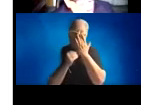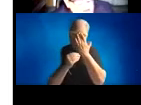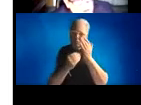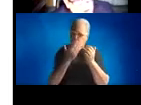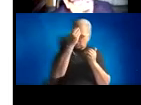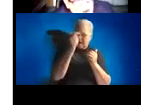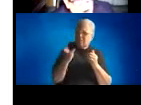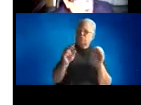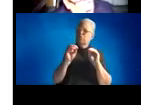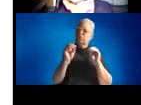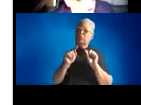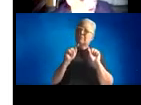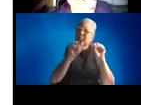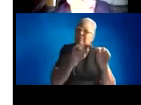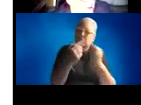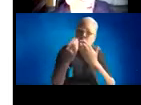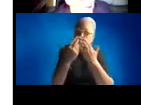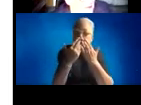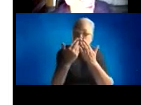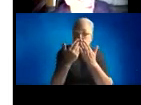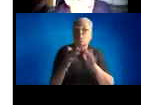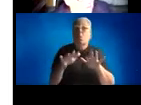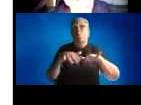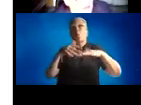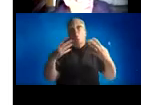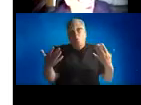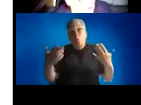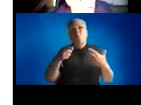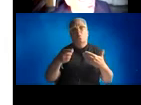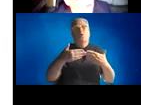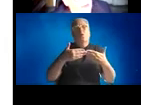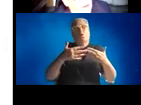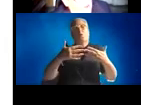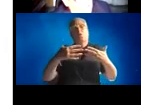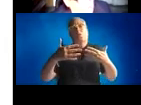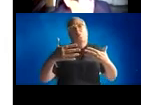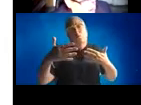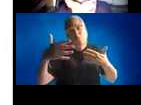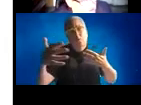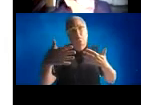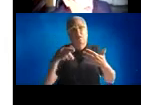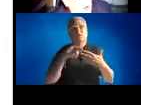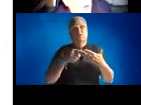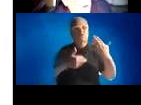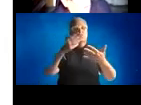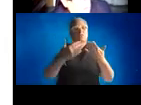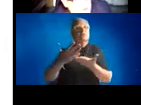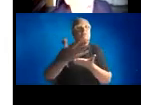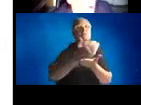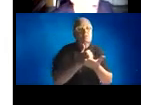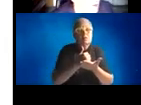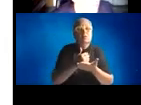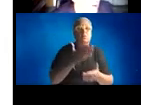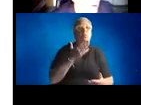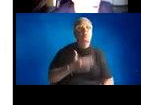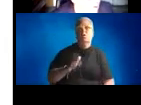We can do a qualitative study. That's different from gathering numbers. It's getting people's opinions. So we might want to